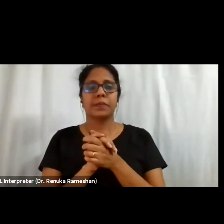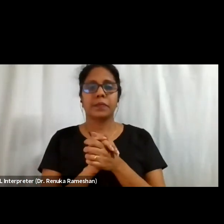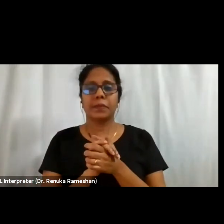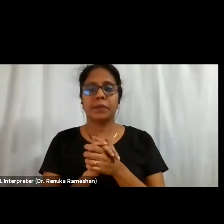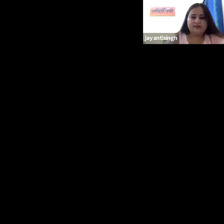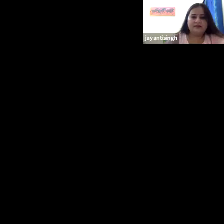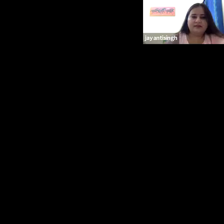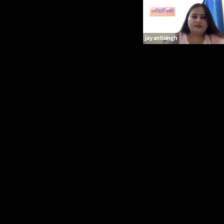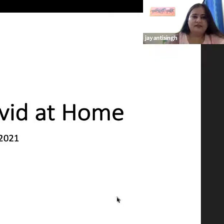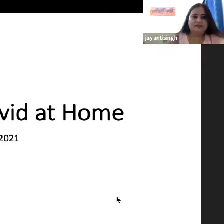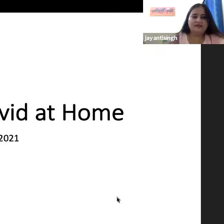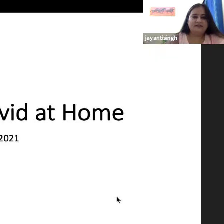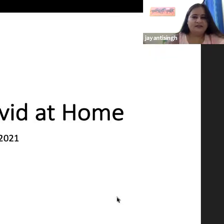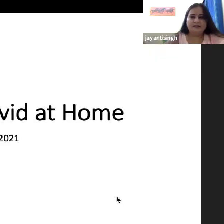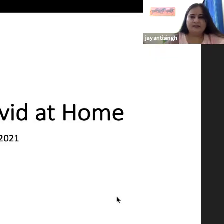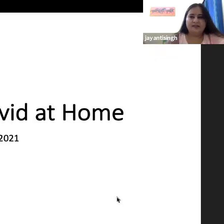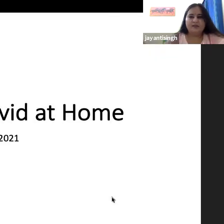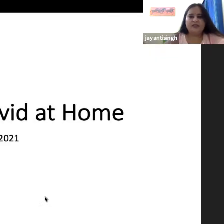I